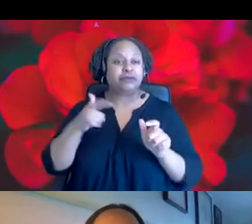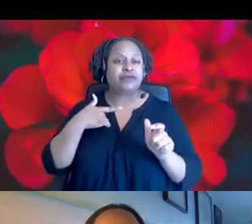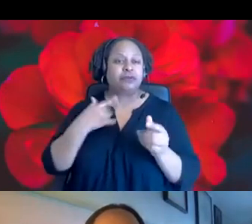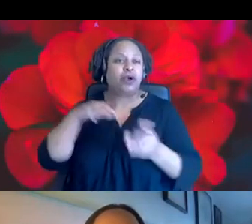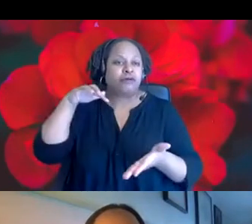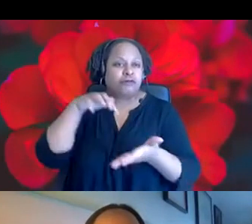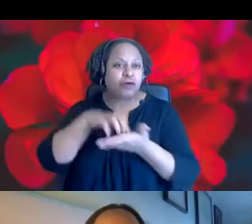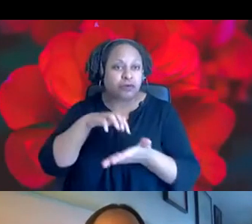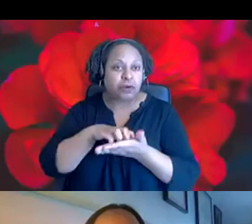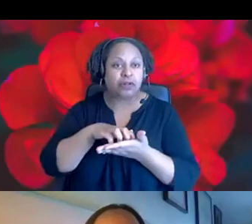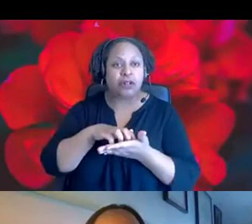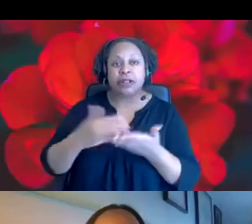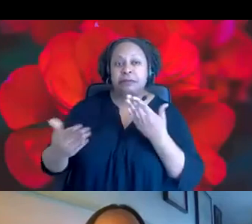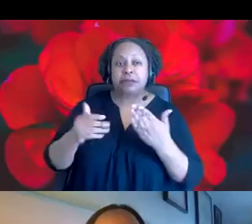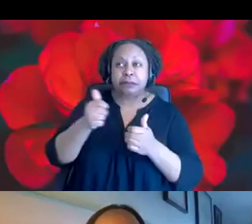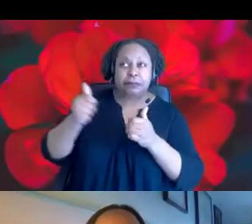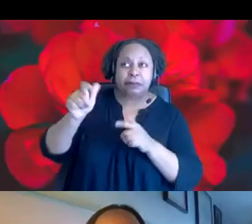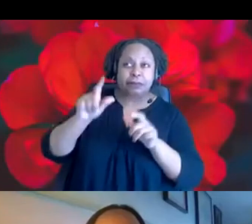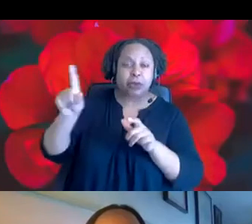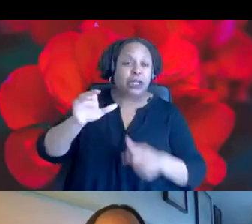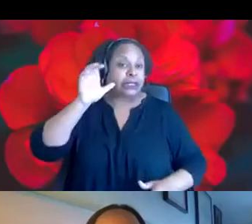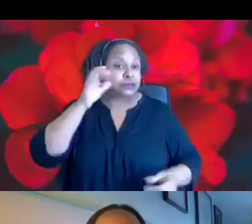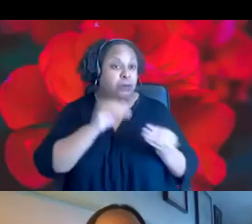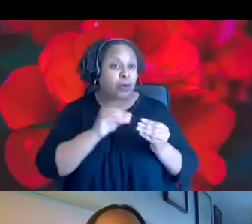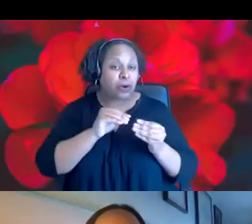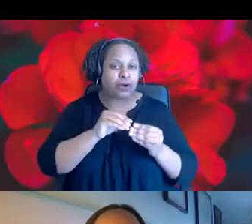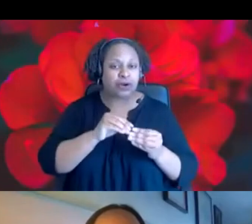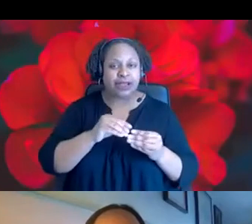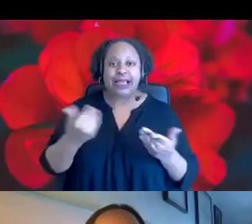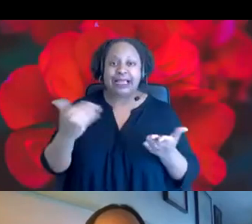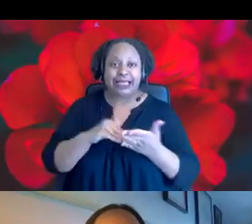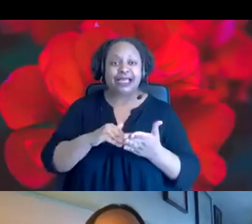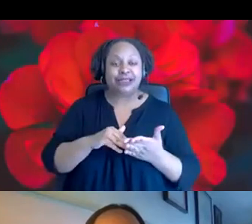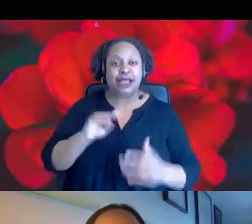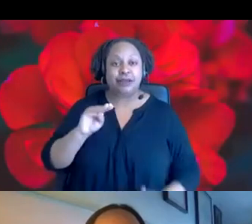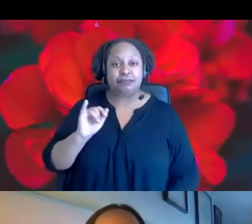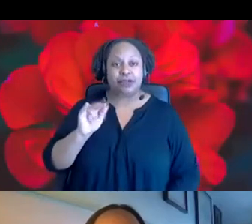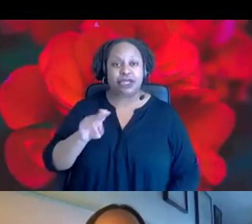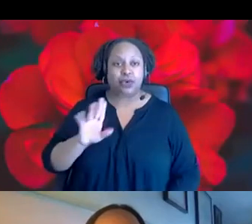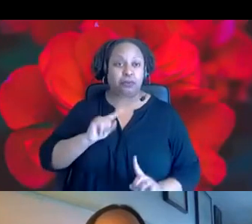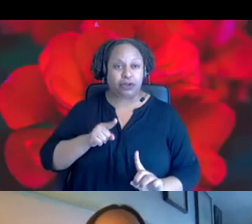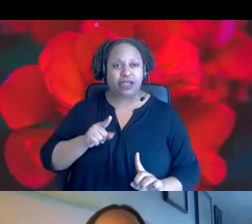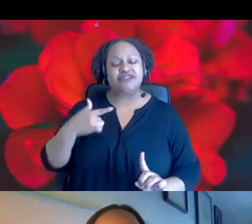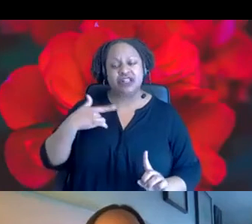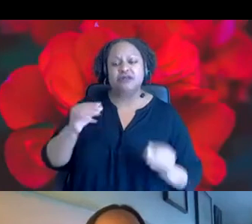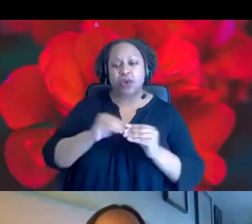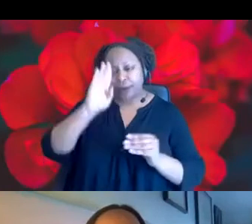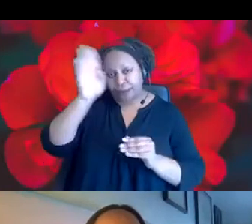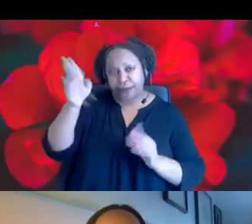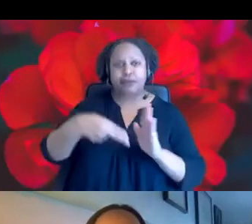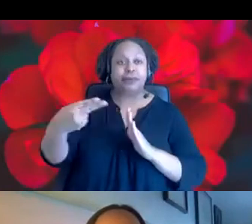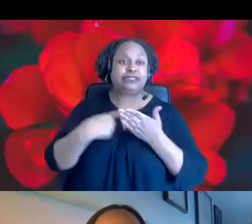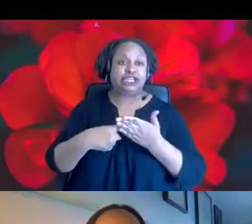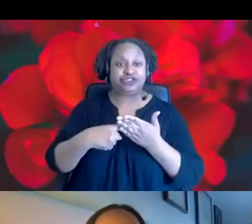and maybe a little more listening. So back to Marian's point, I do think I'm having more frank conversations with people that I wouldn't be able to have had